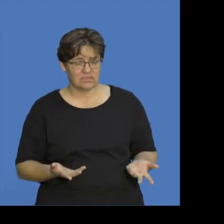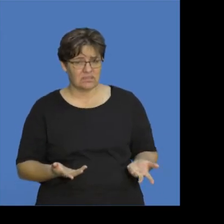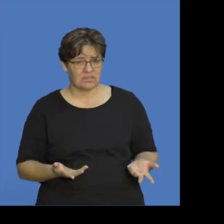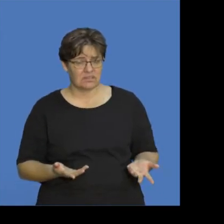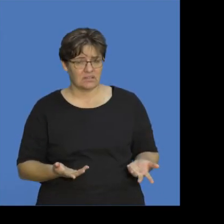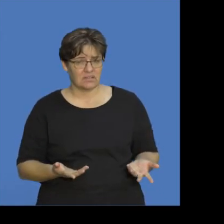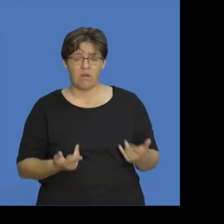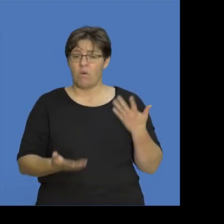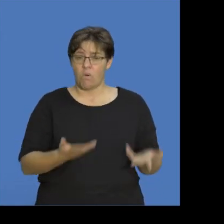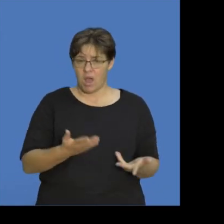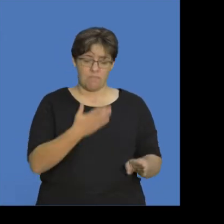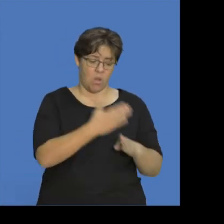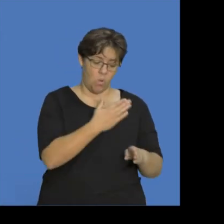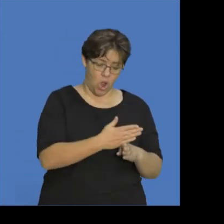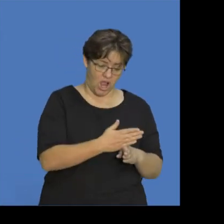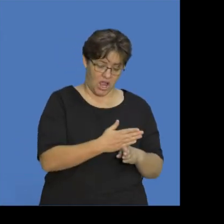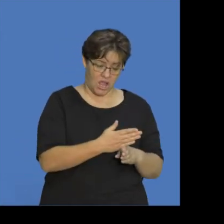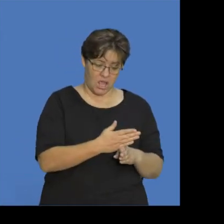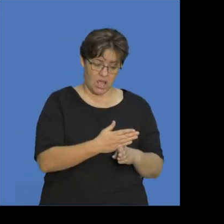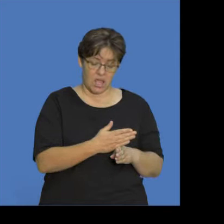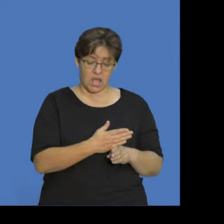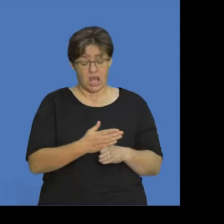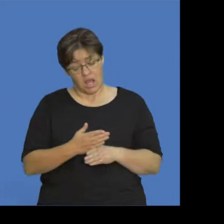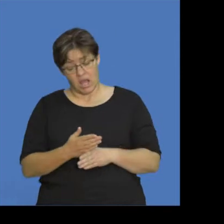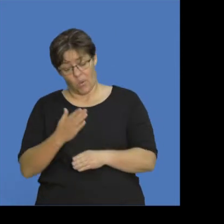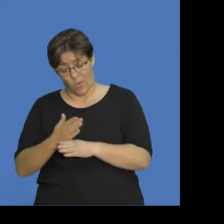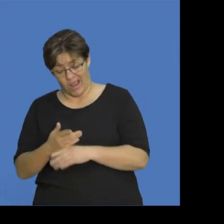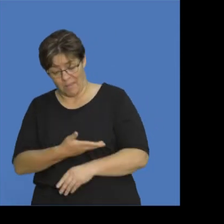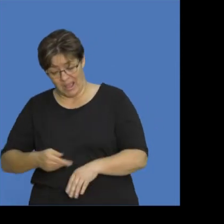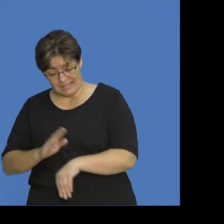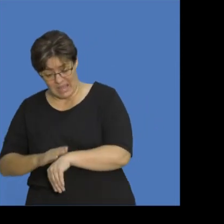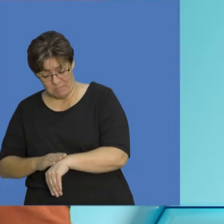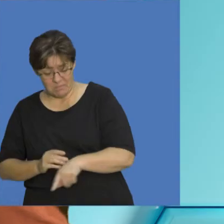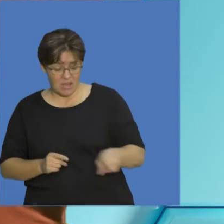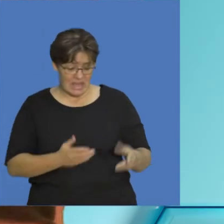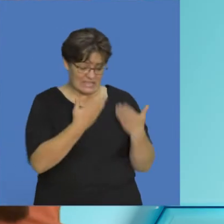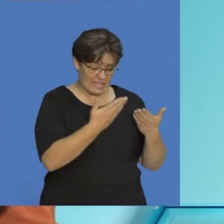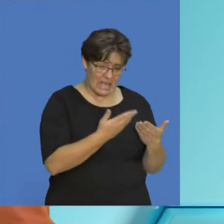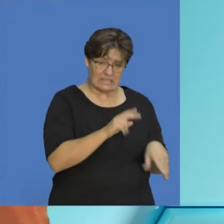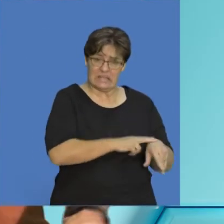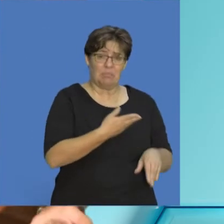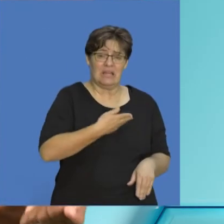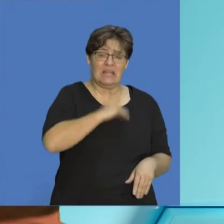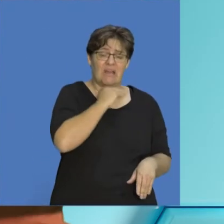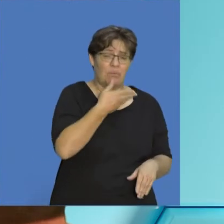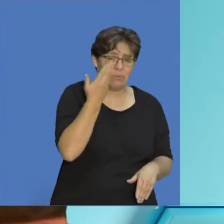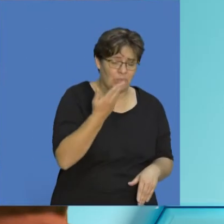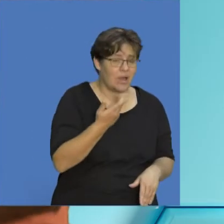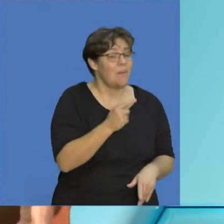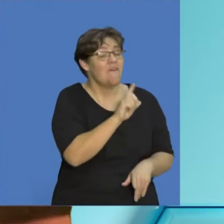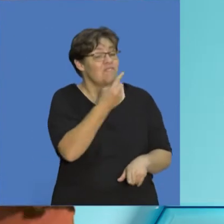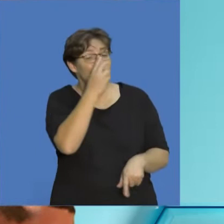because you're working part-time, you don't have time to study. We really don't know. I mean, we cannot really conclude